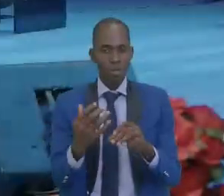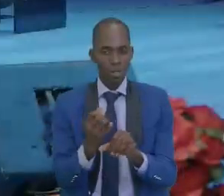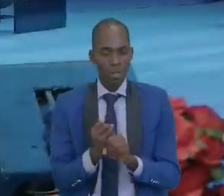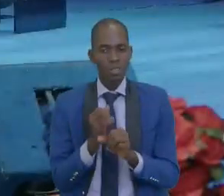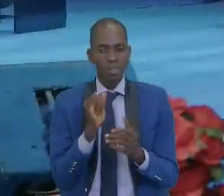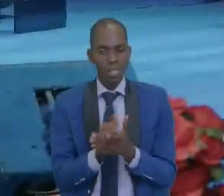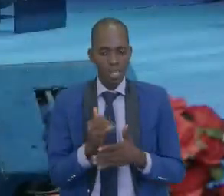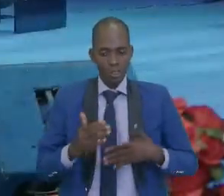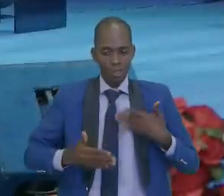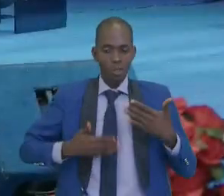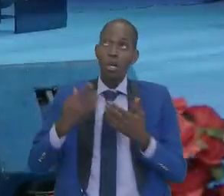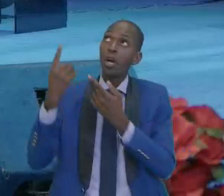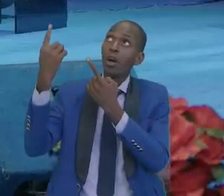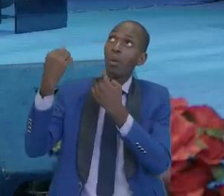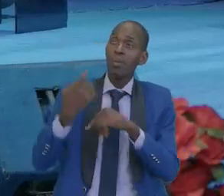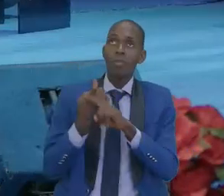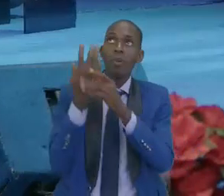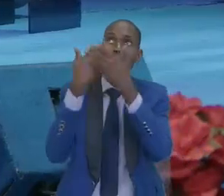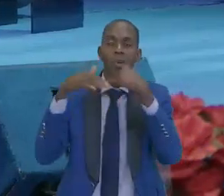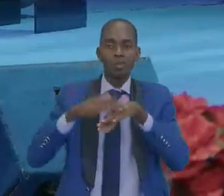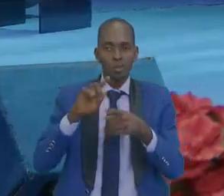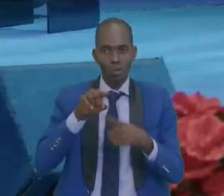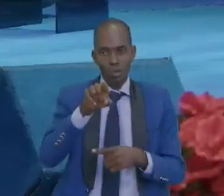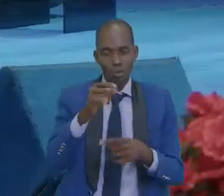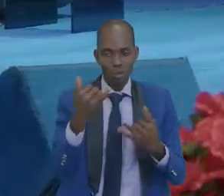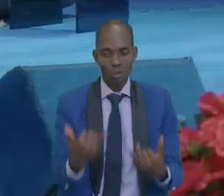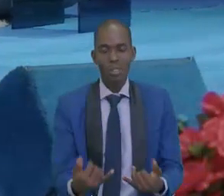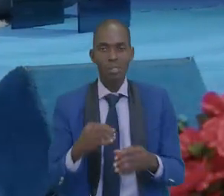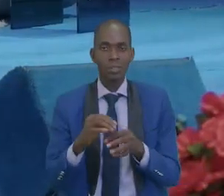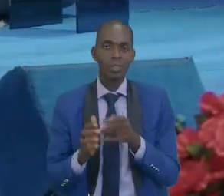from heaven to you there tonight.